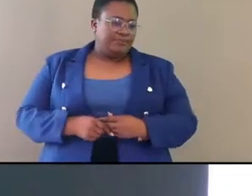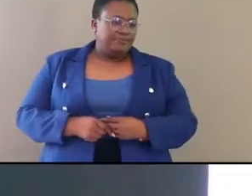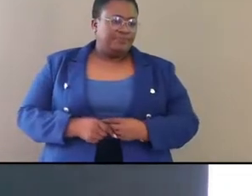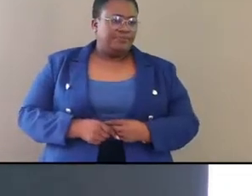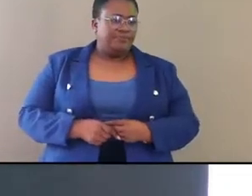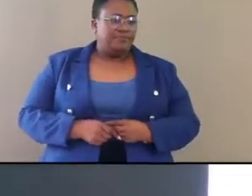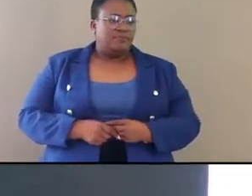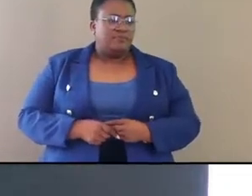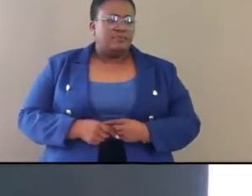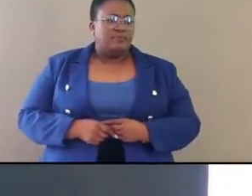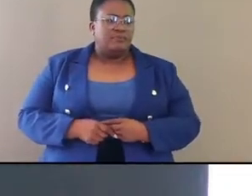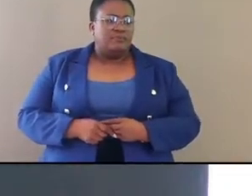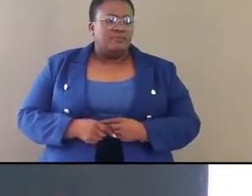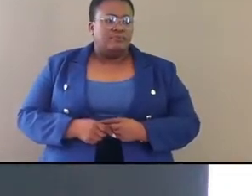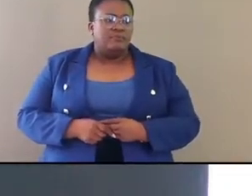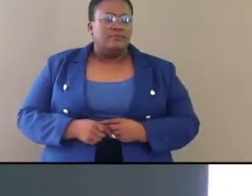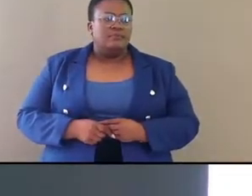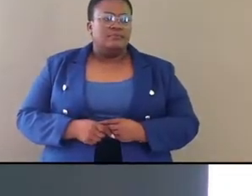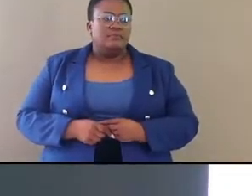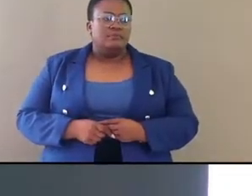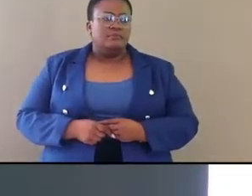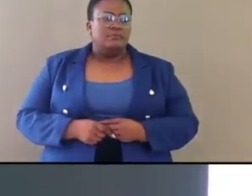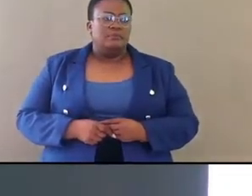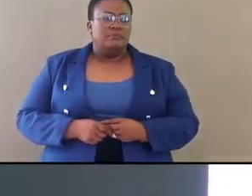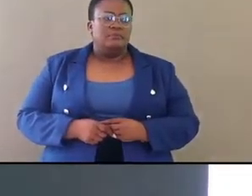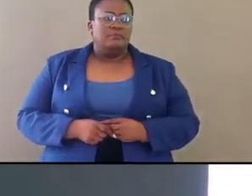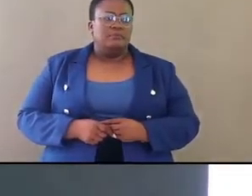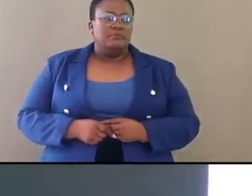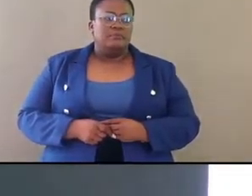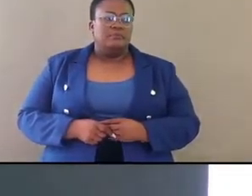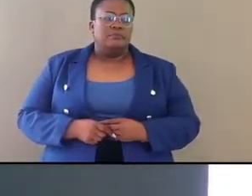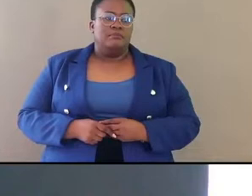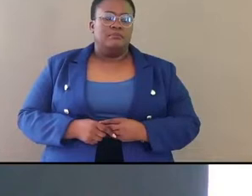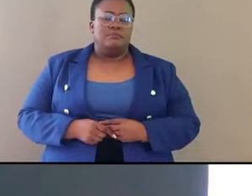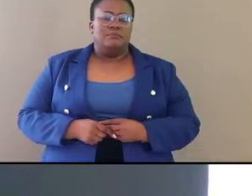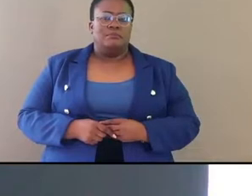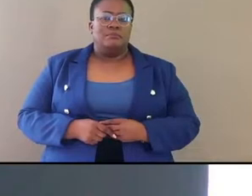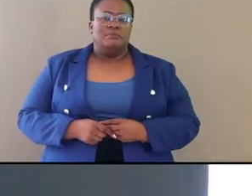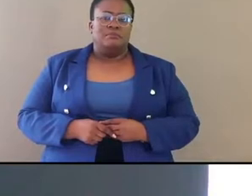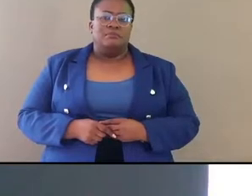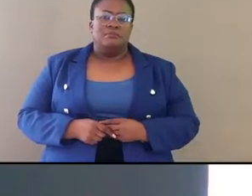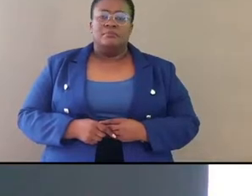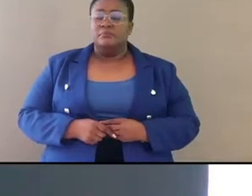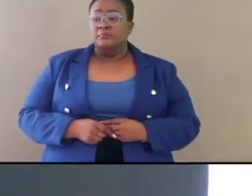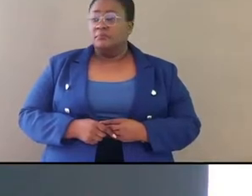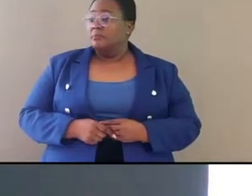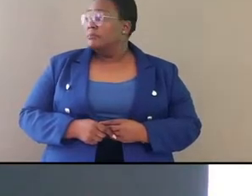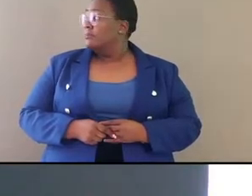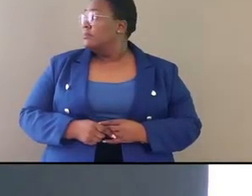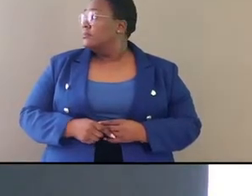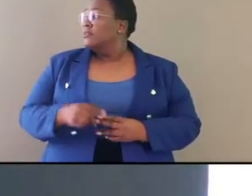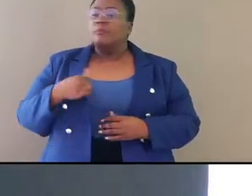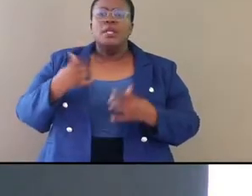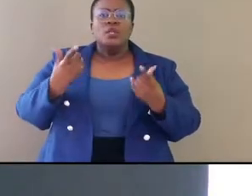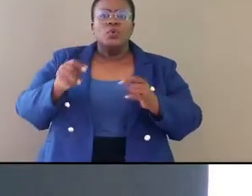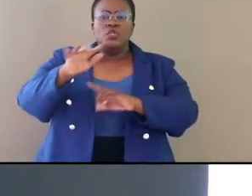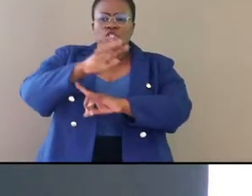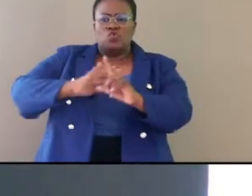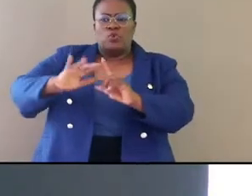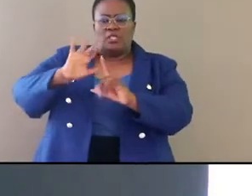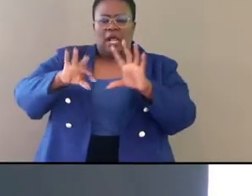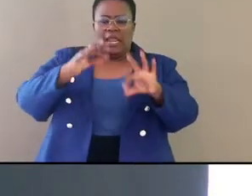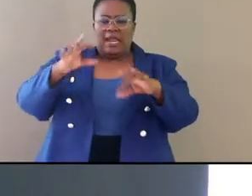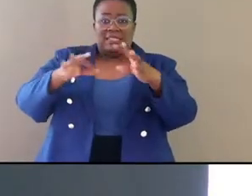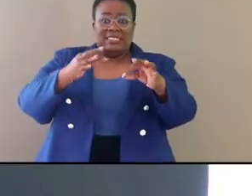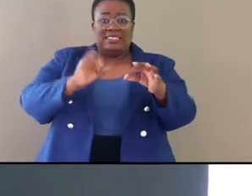Okay. So I've been told I can use the clicker. So I'm going to move through a bit of the situational analysis about where we find ourselves